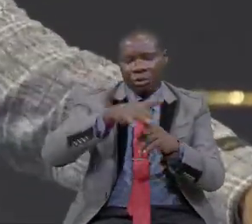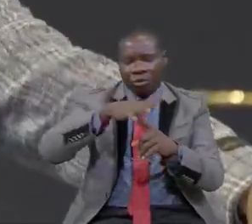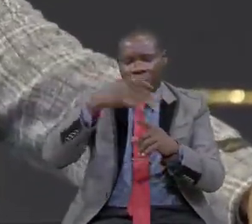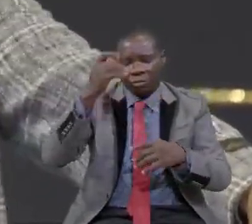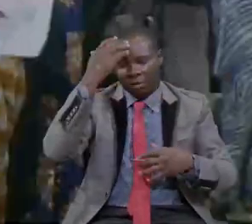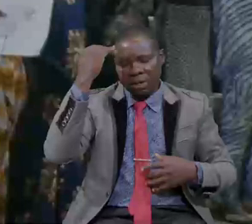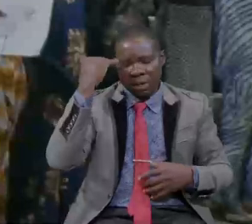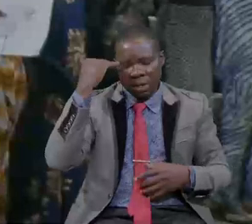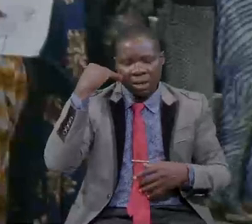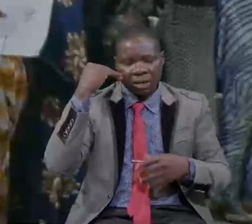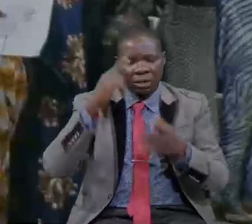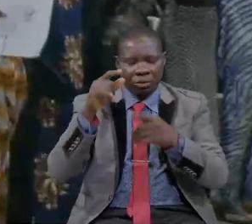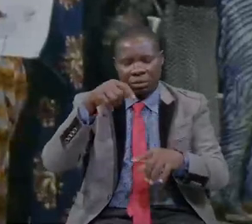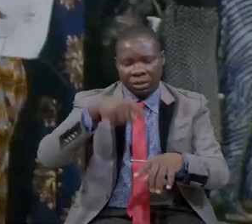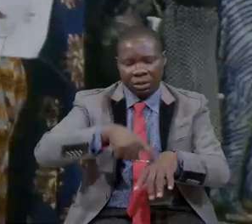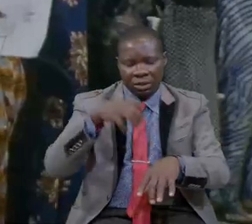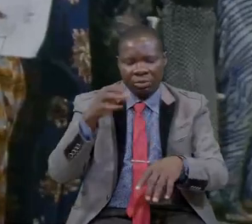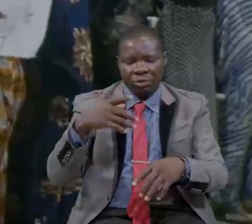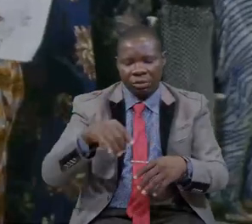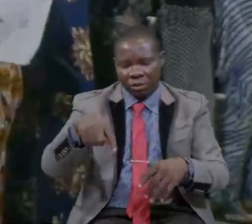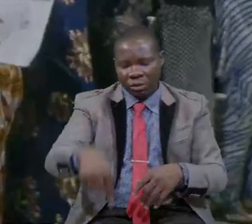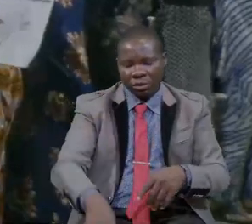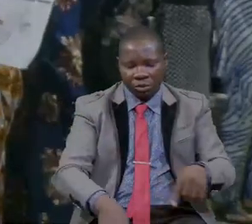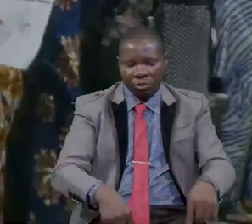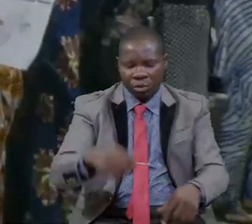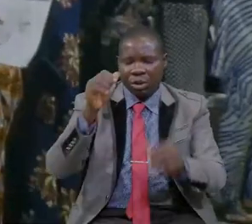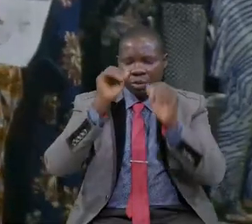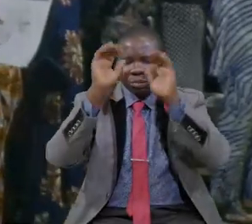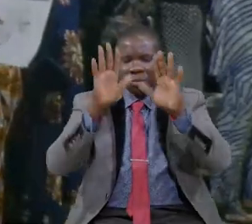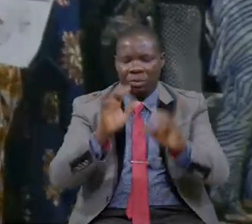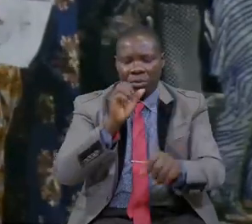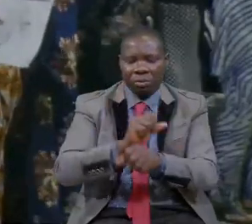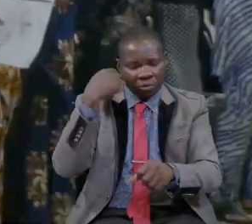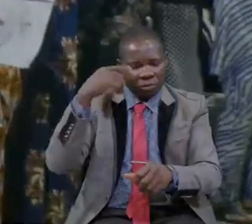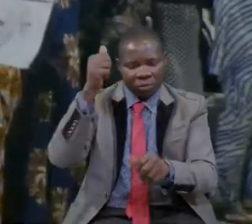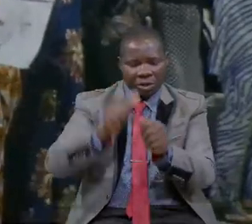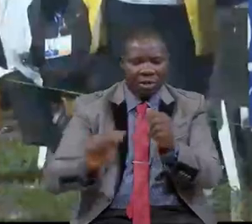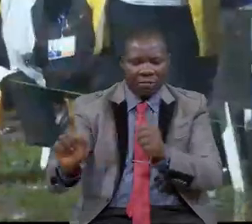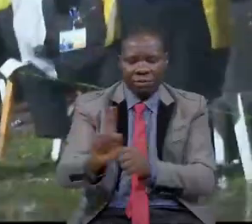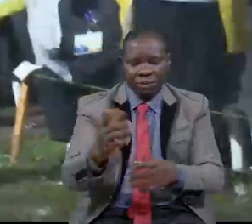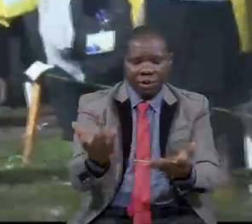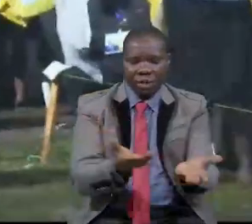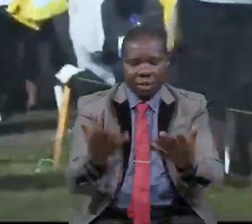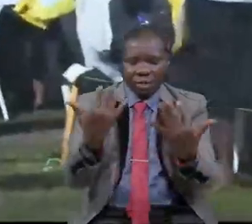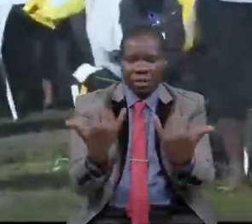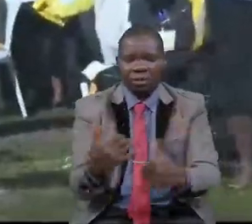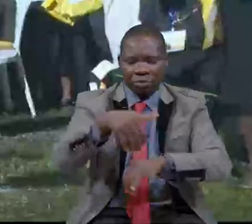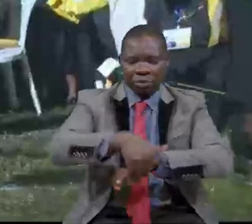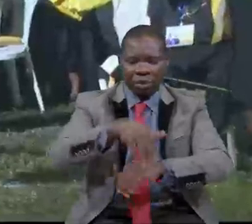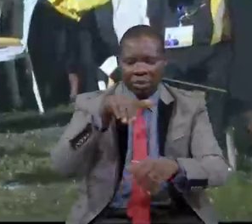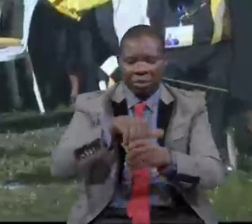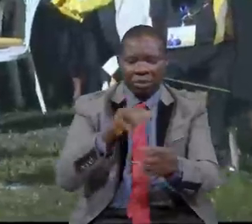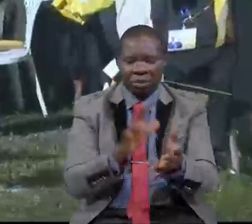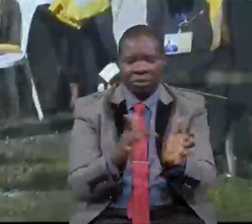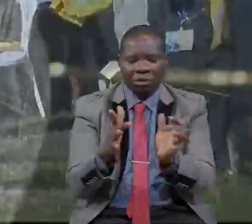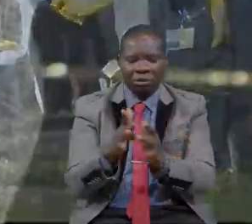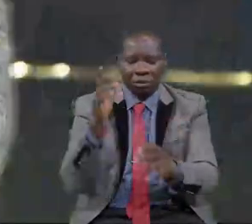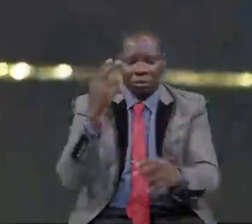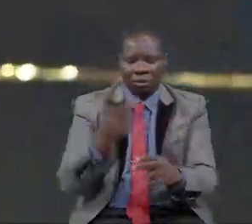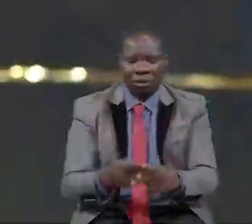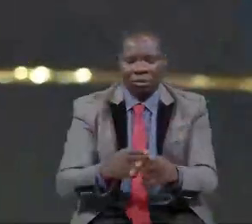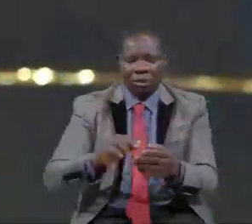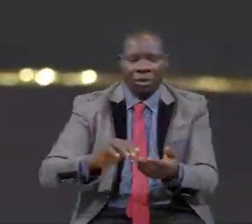toe. Miracle for everyone here tonight in Jesus' name. Those